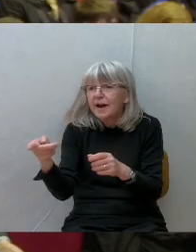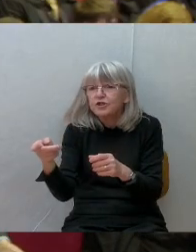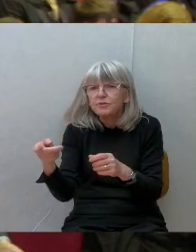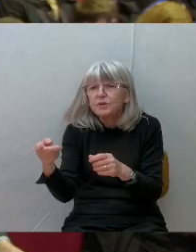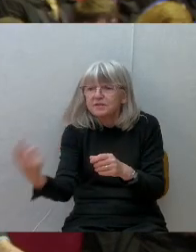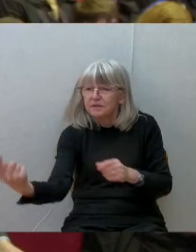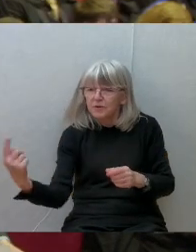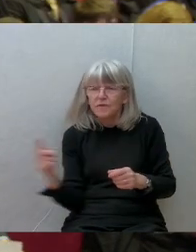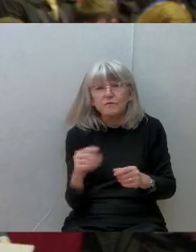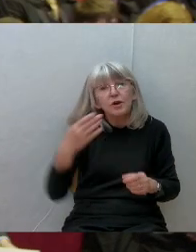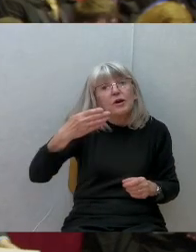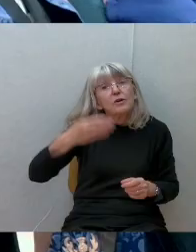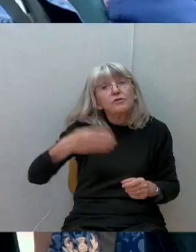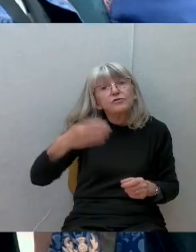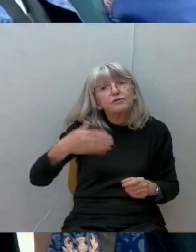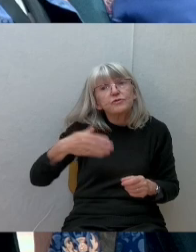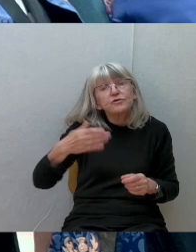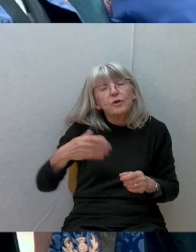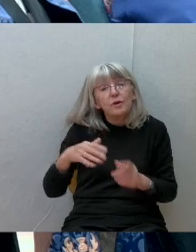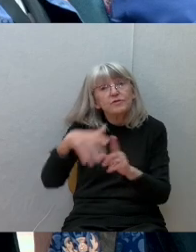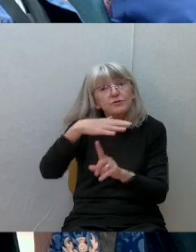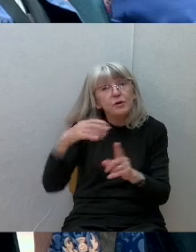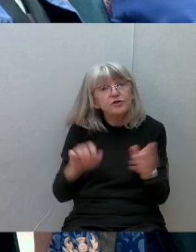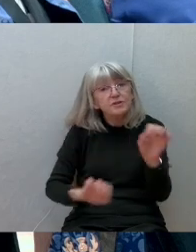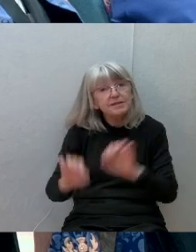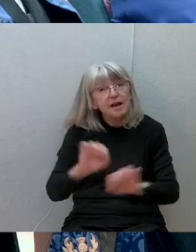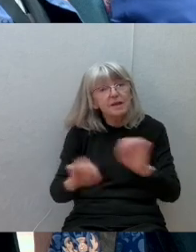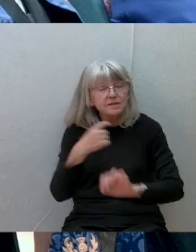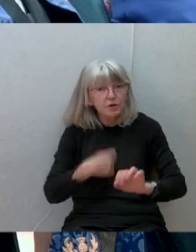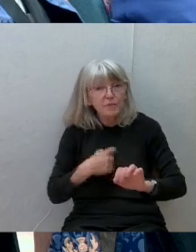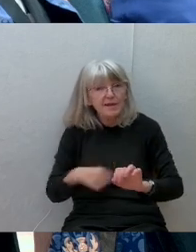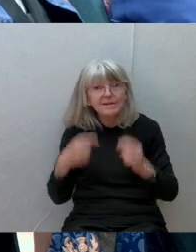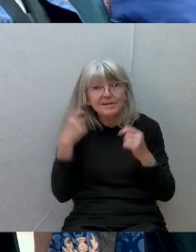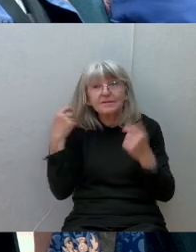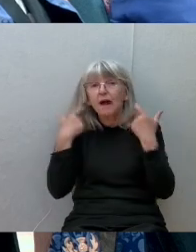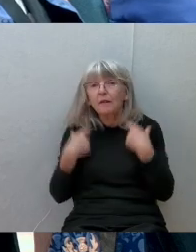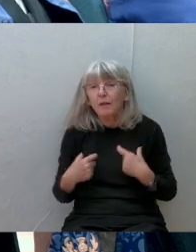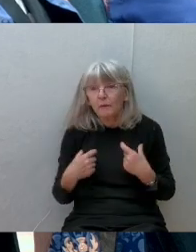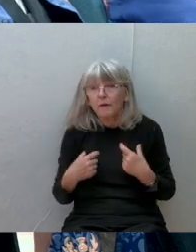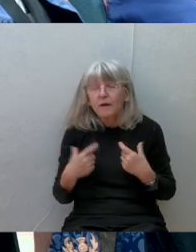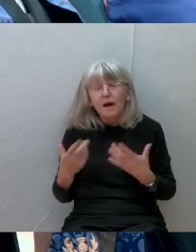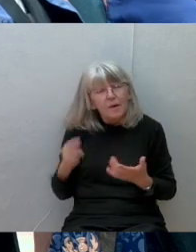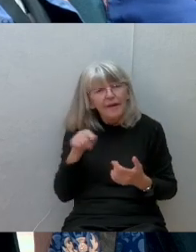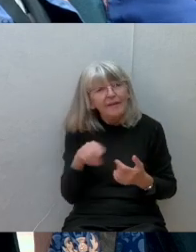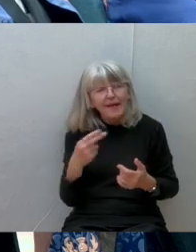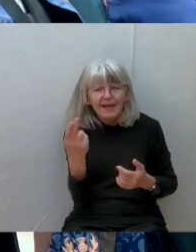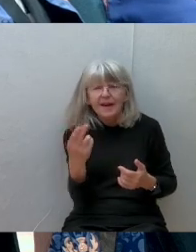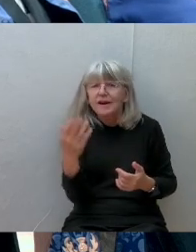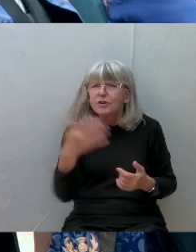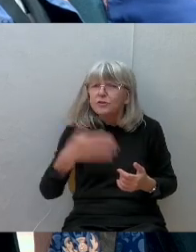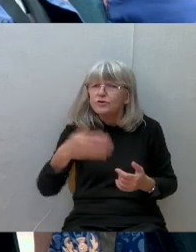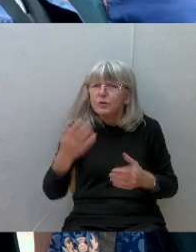Social Sciences and Law? Well, we created the school quite recently to